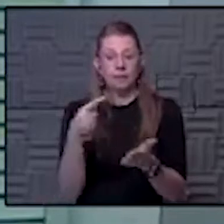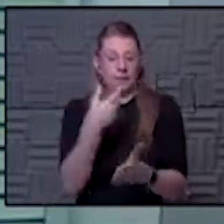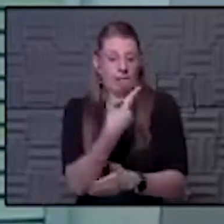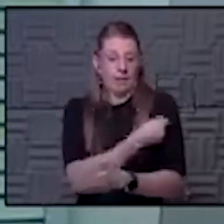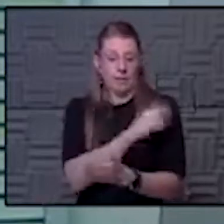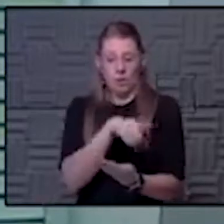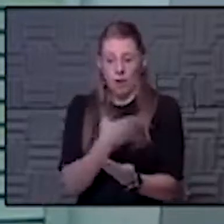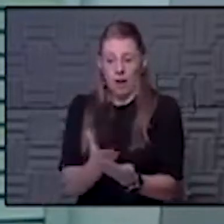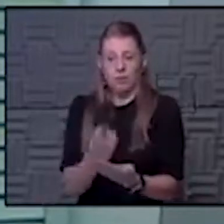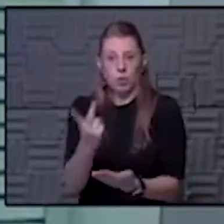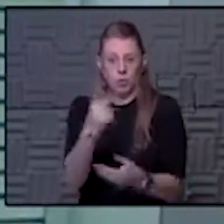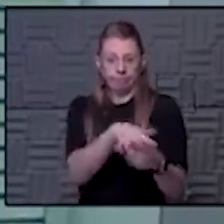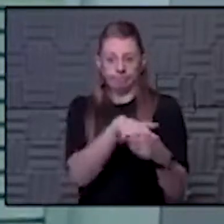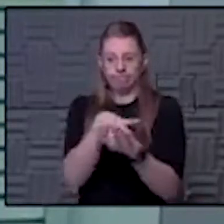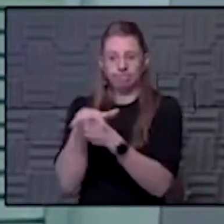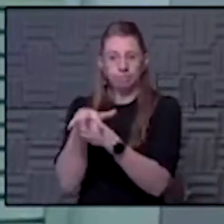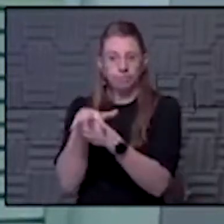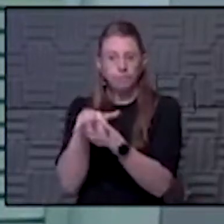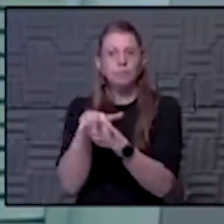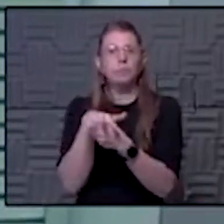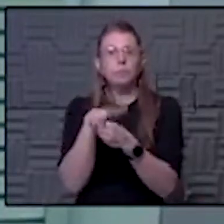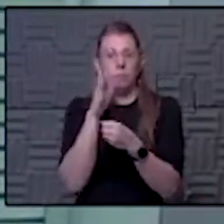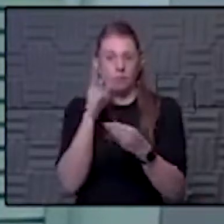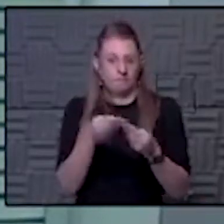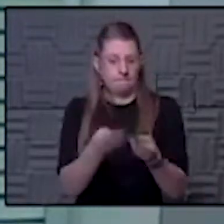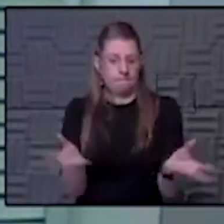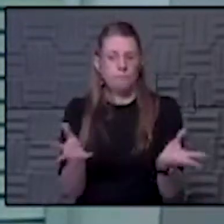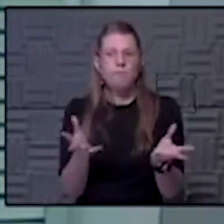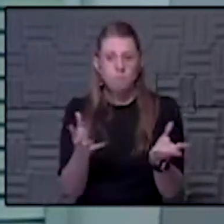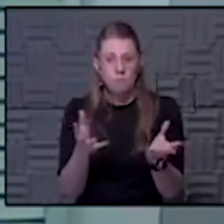hubs, and should be today the